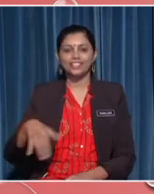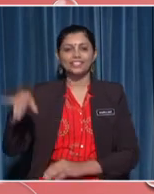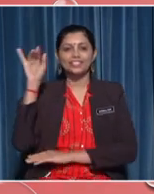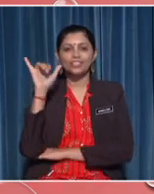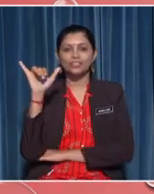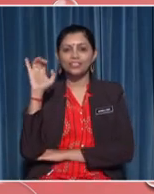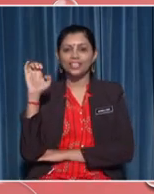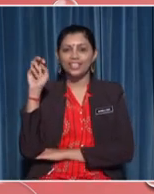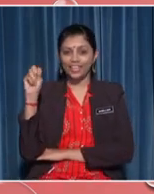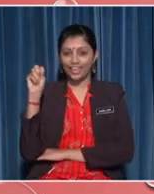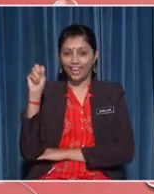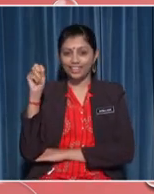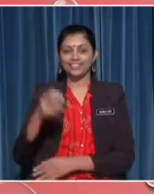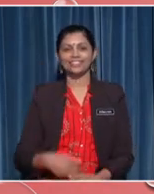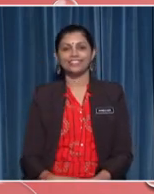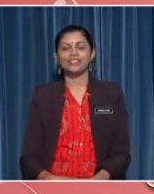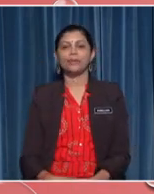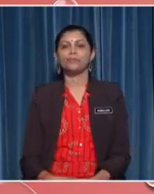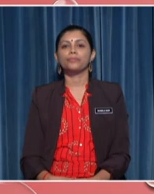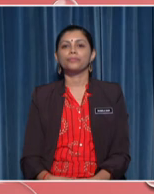Excellent! It's yen.